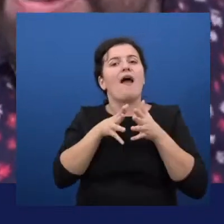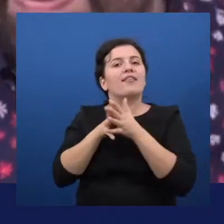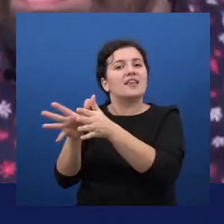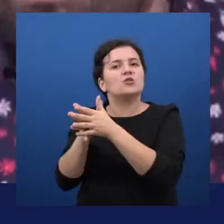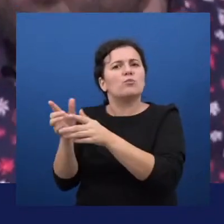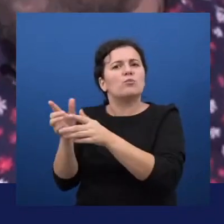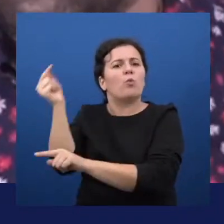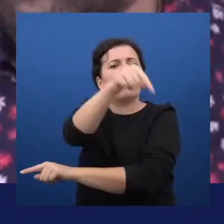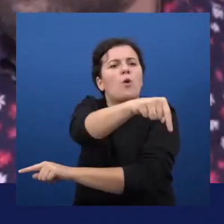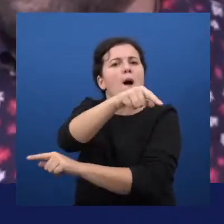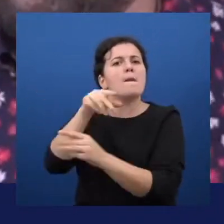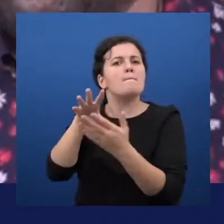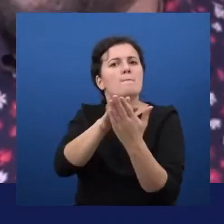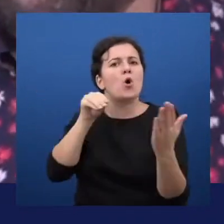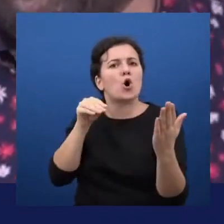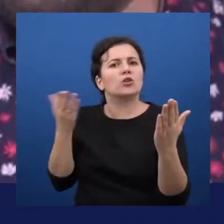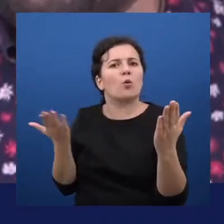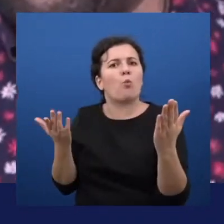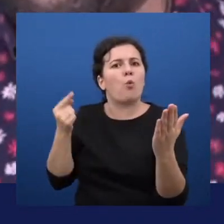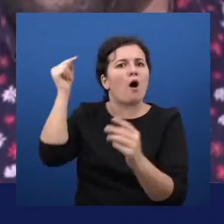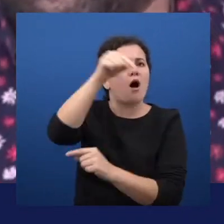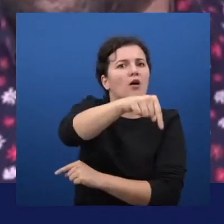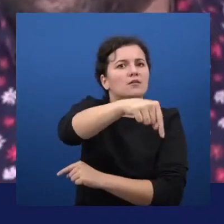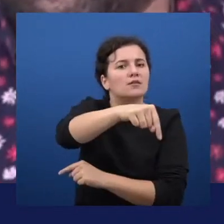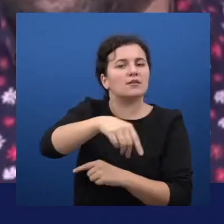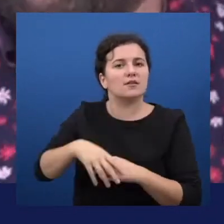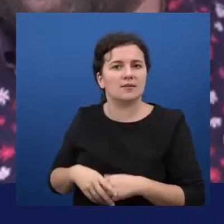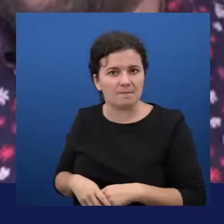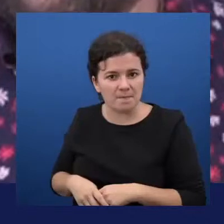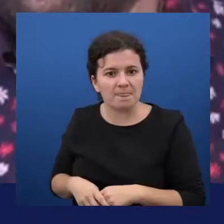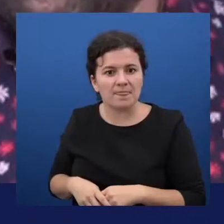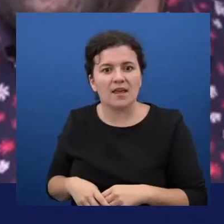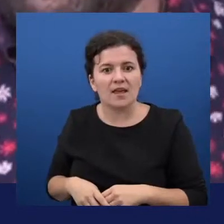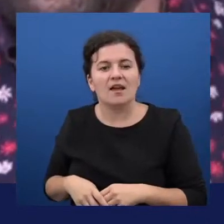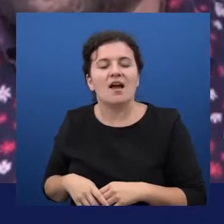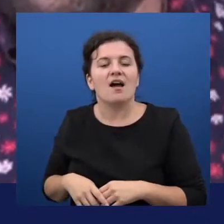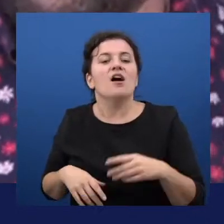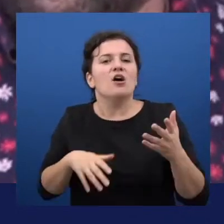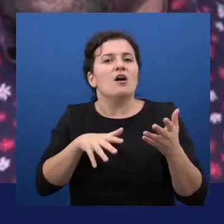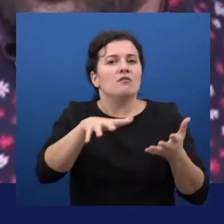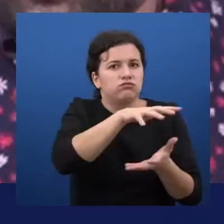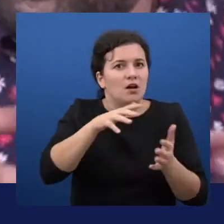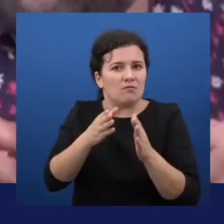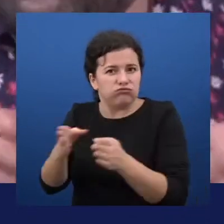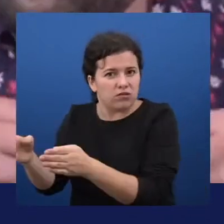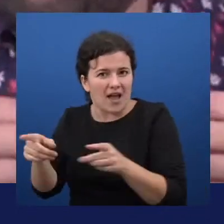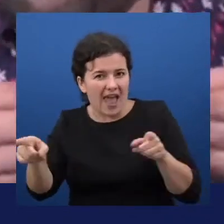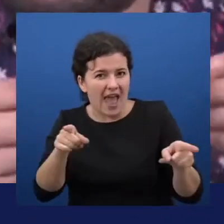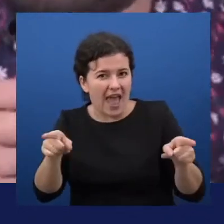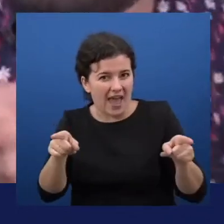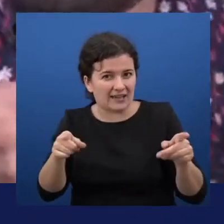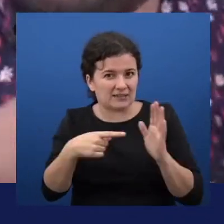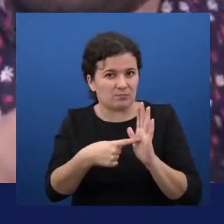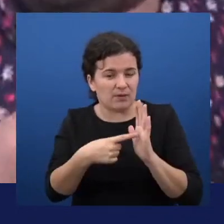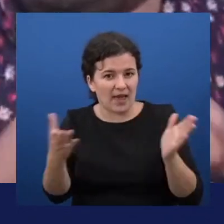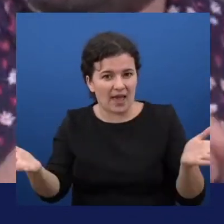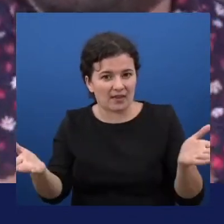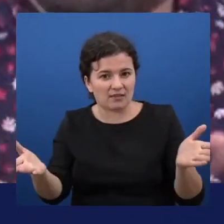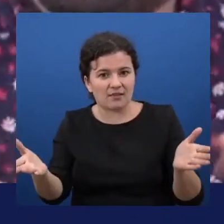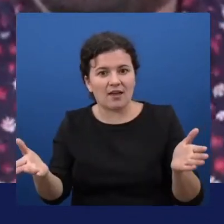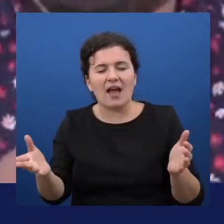me, like you hit the scruffs versus the neats thing very well. Like it doesn't hit me in the right